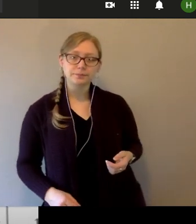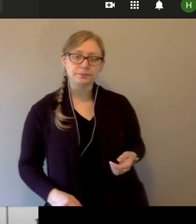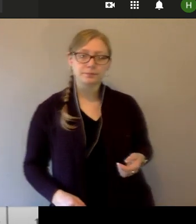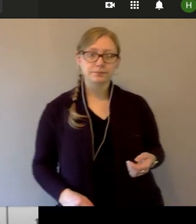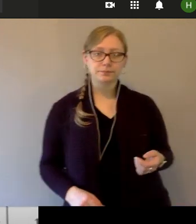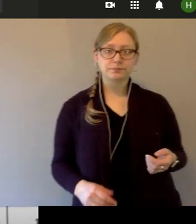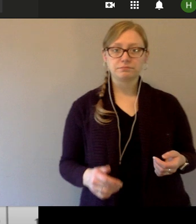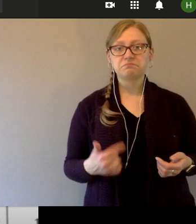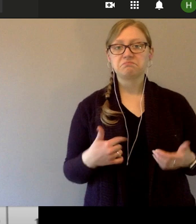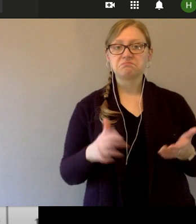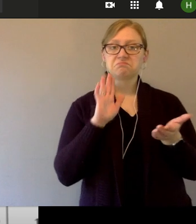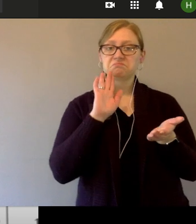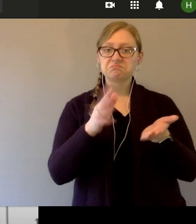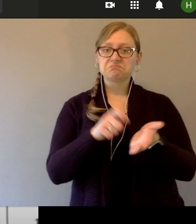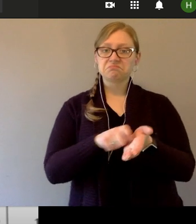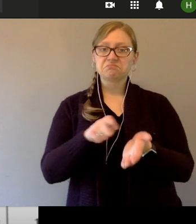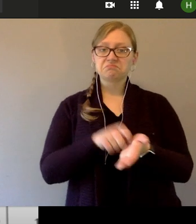pen and I'm going to write